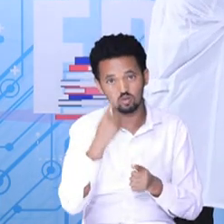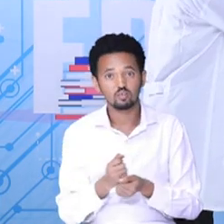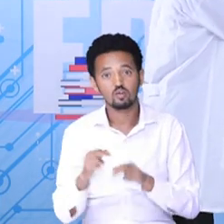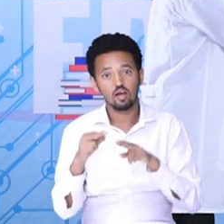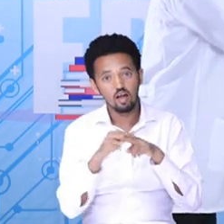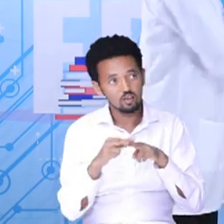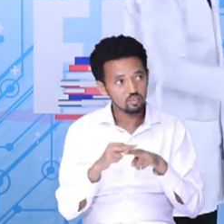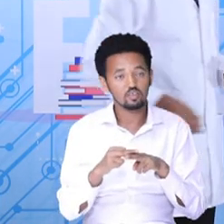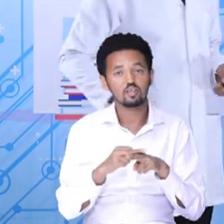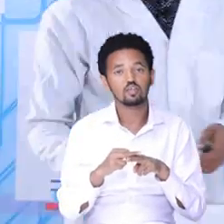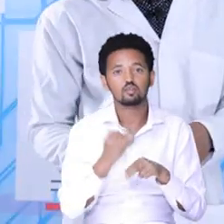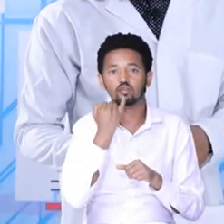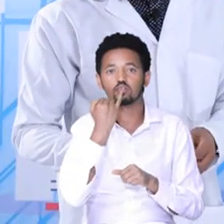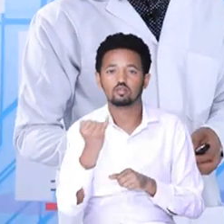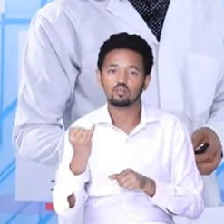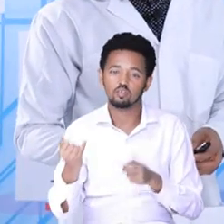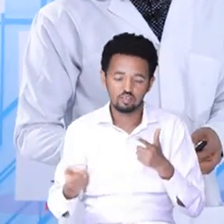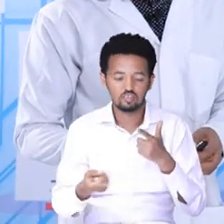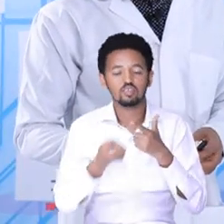Hararghe the second one.